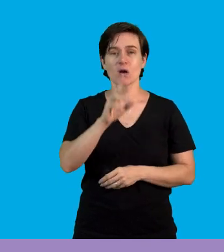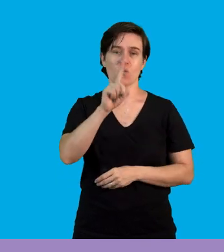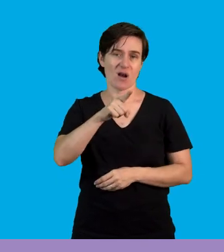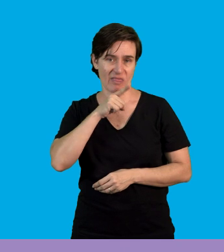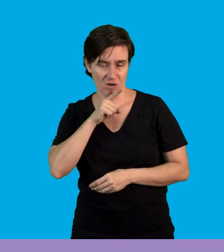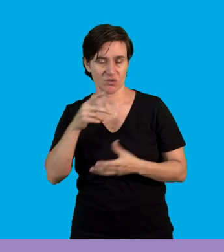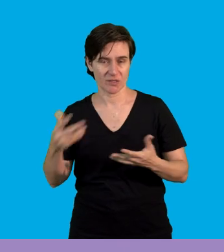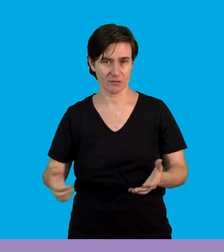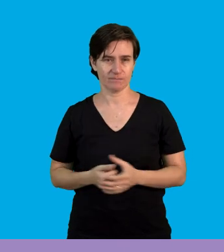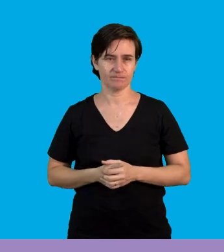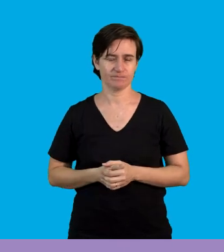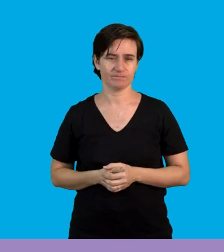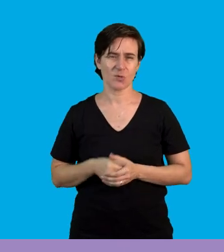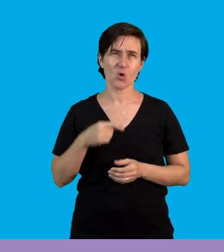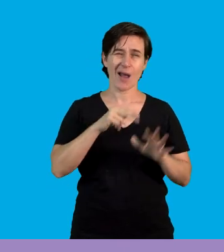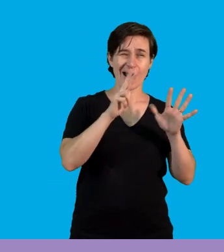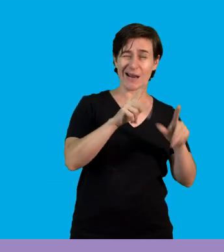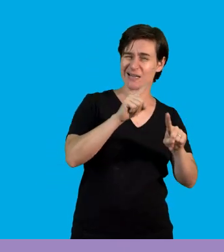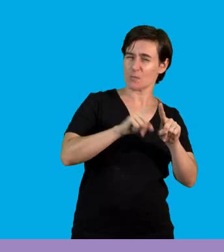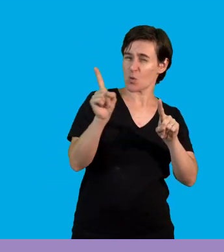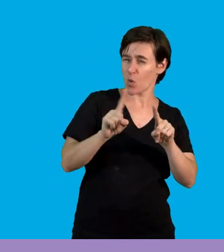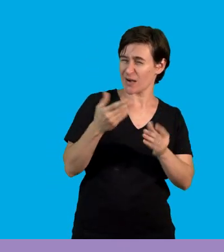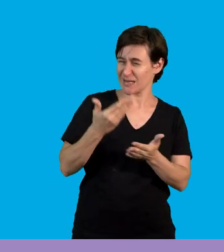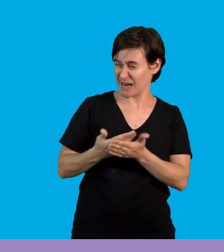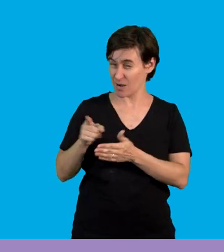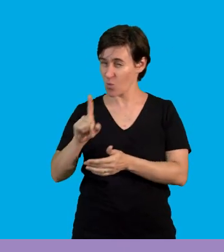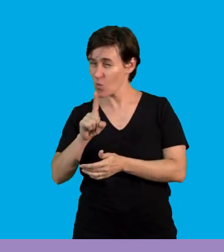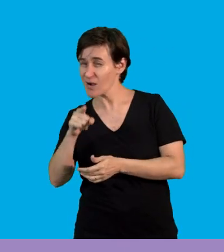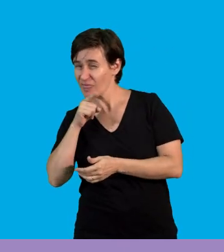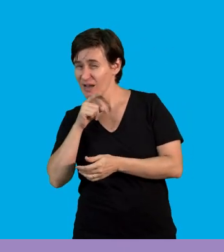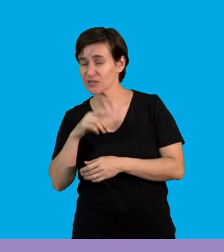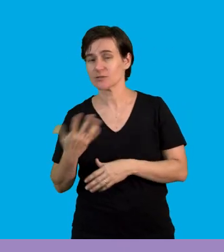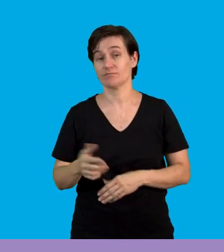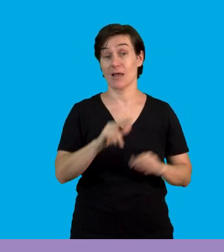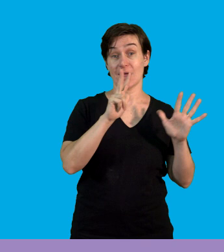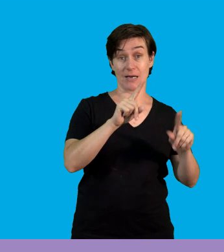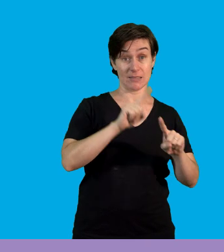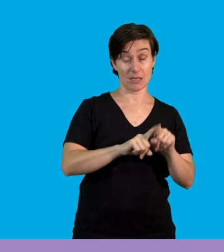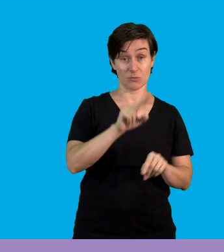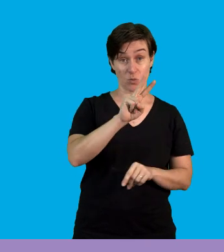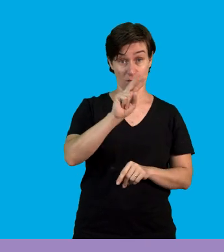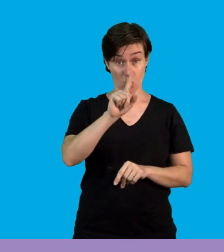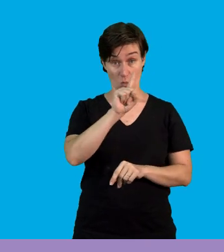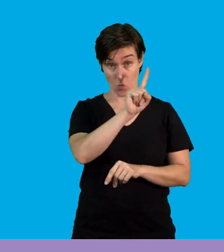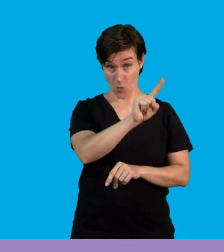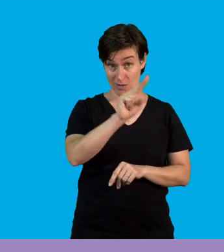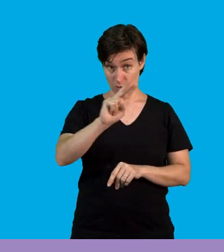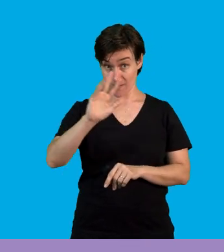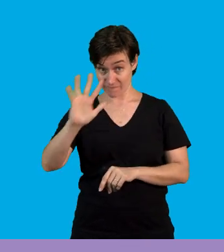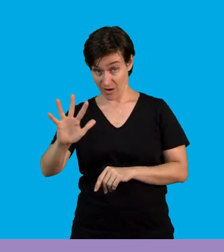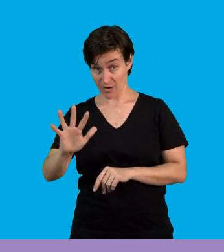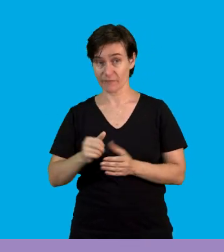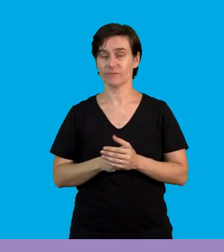instead. So a number that we can multiply 8 with to get 1,000 is 125. And